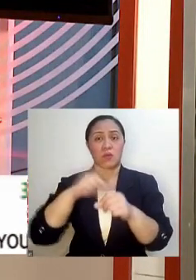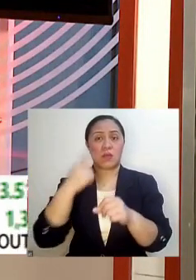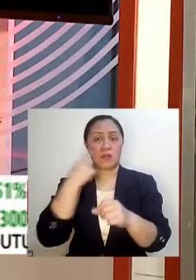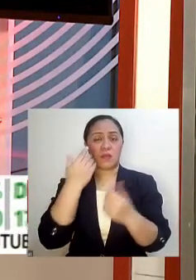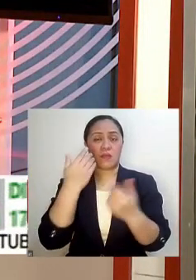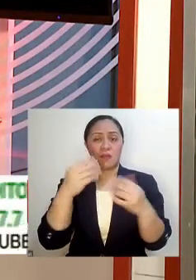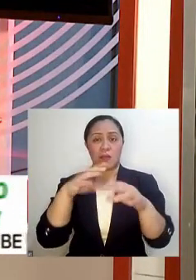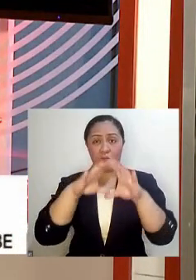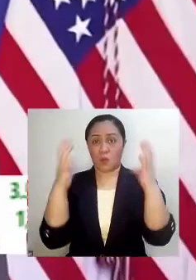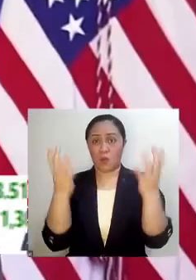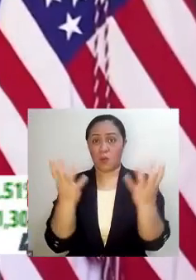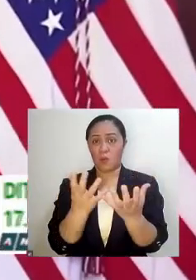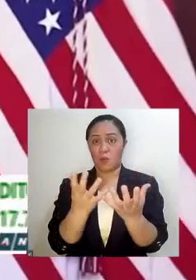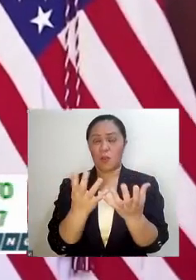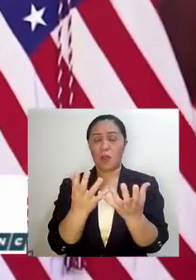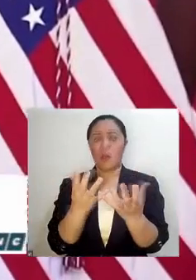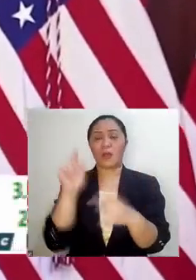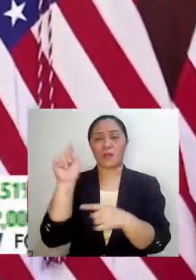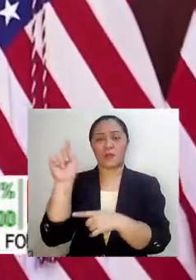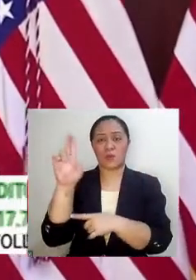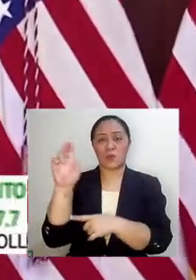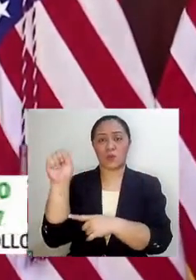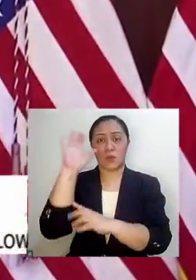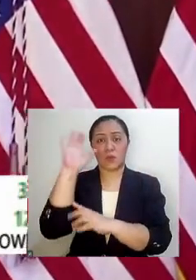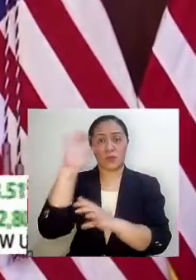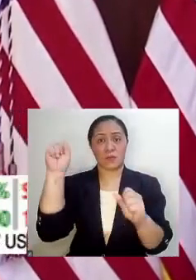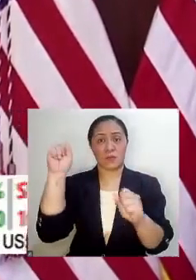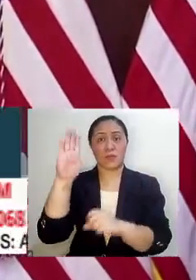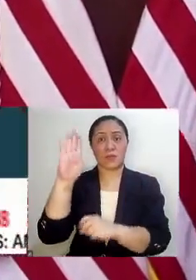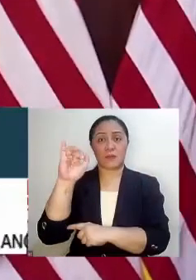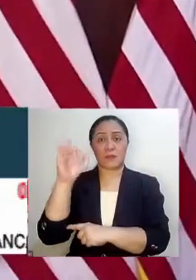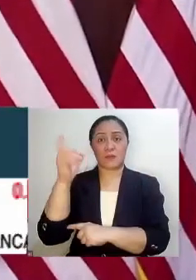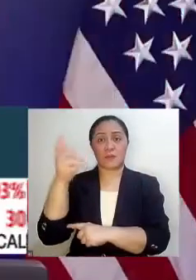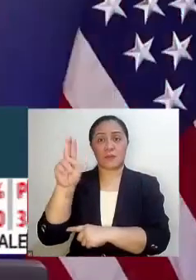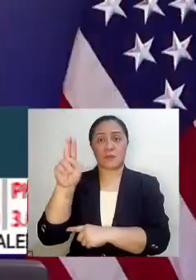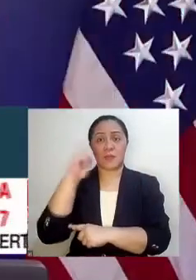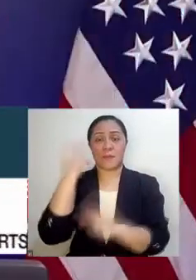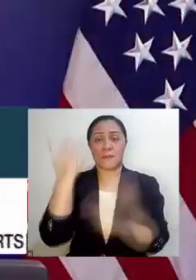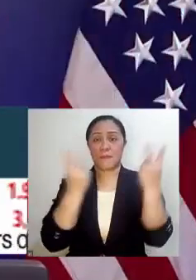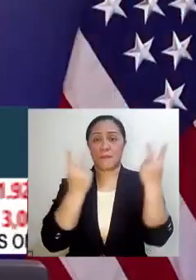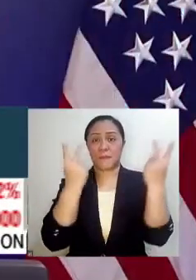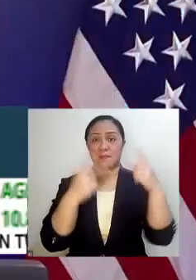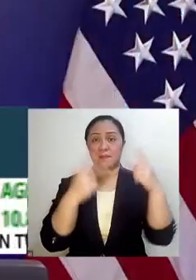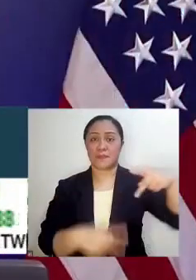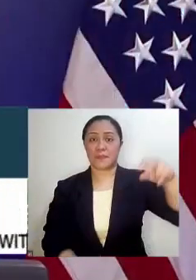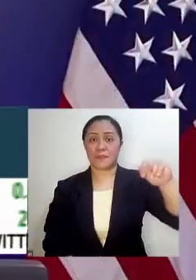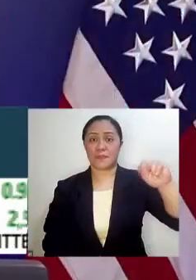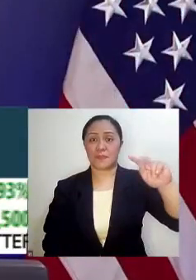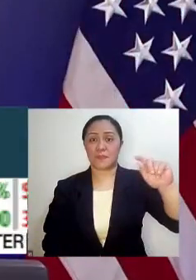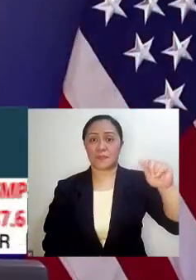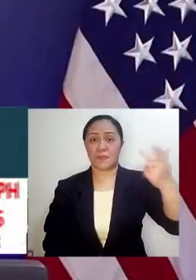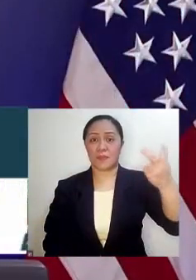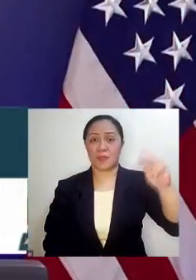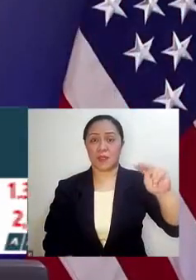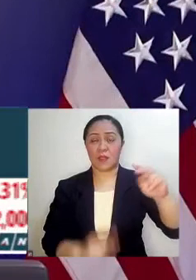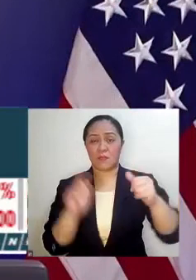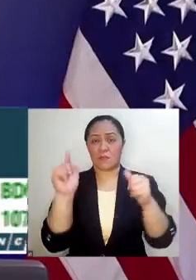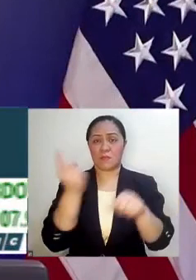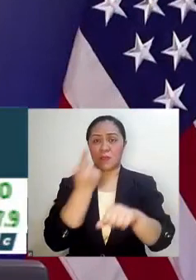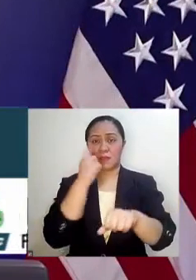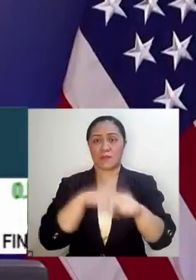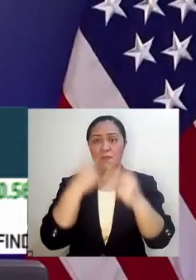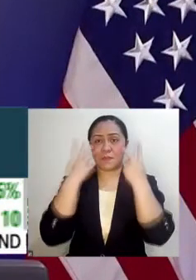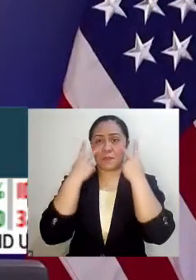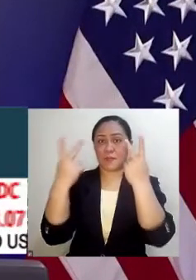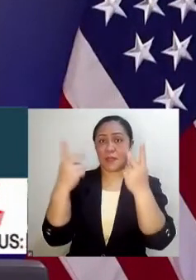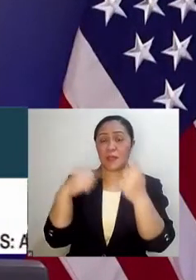That's according to U.S. President Joe Biden, who visited the Pentagon for the first time since his inauguration. Biden said